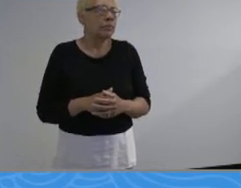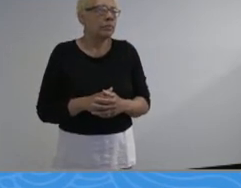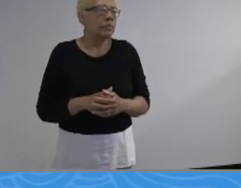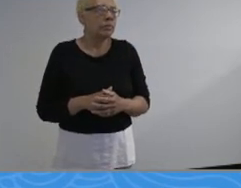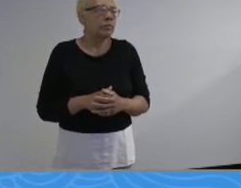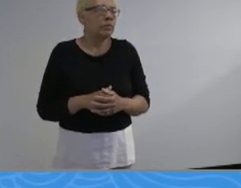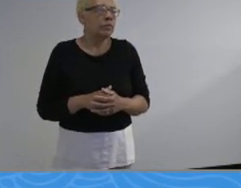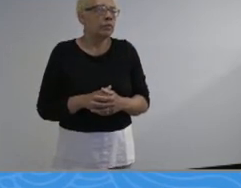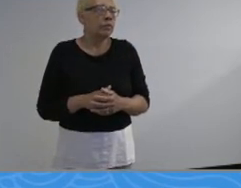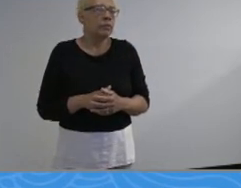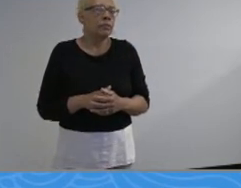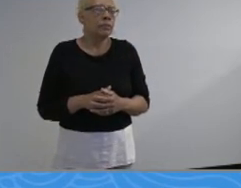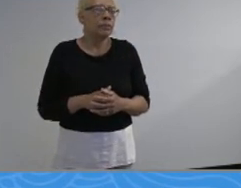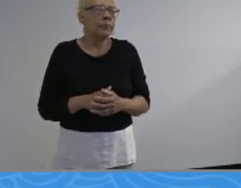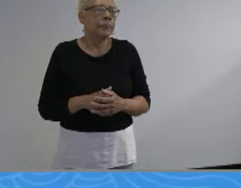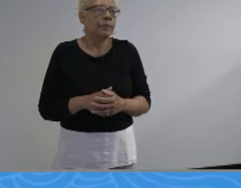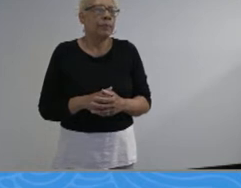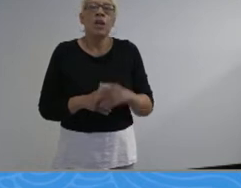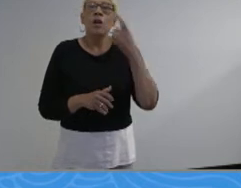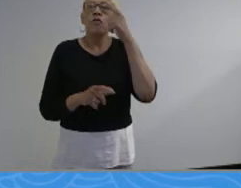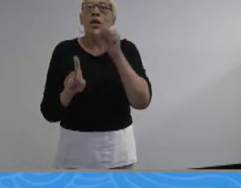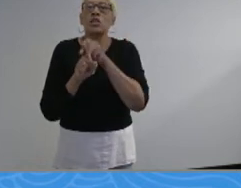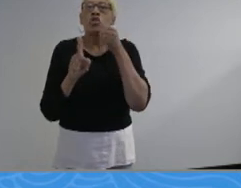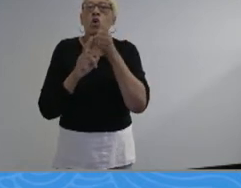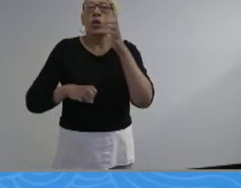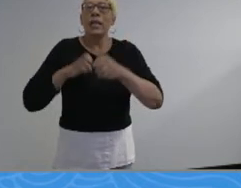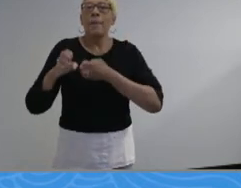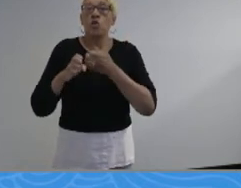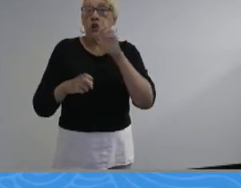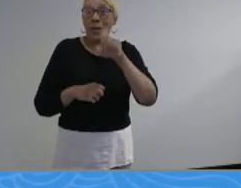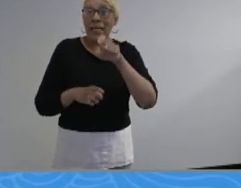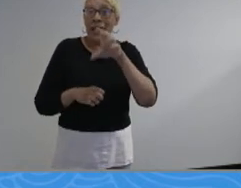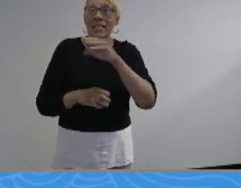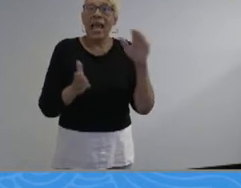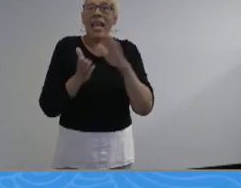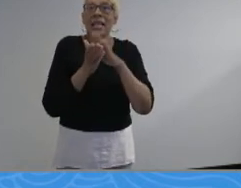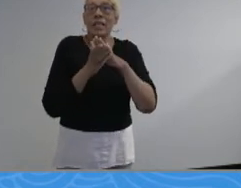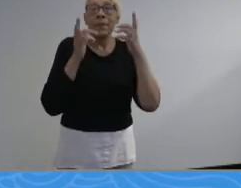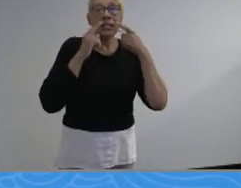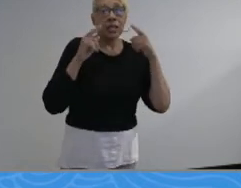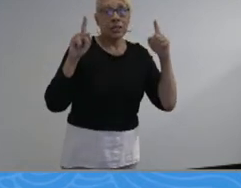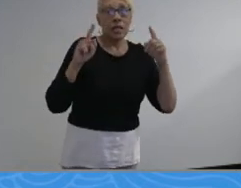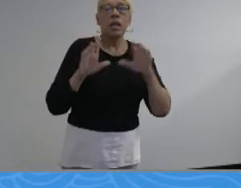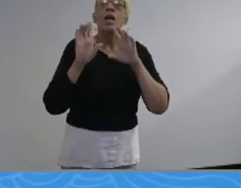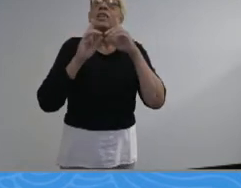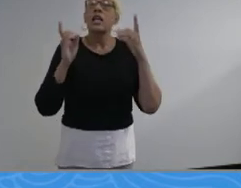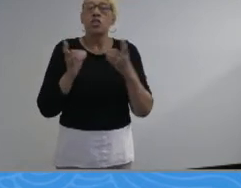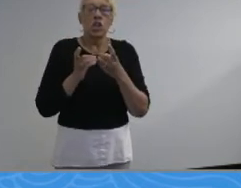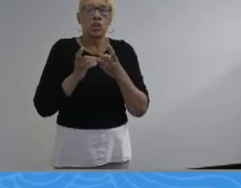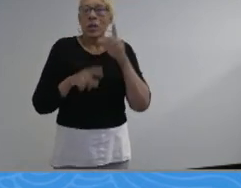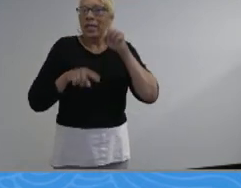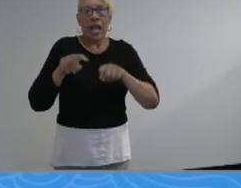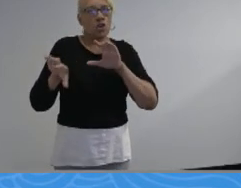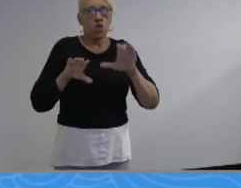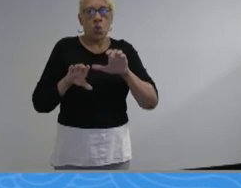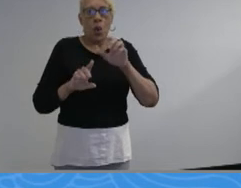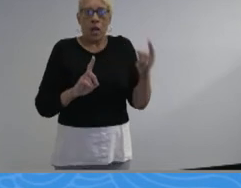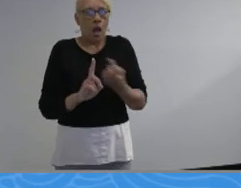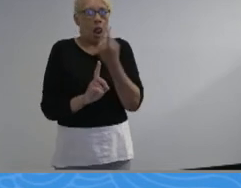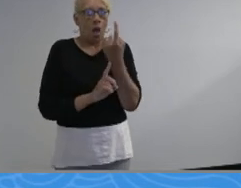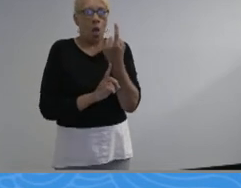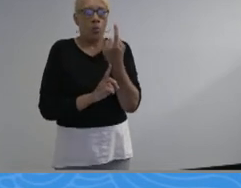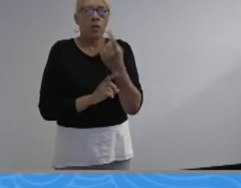And so when it comes to, again, the social emotional needs and academic success, the district cannot do it alone. And